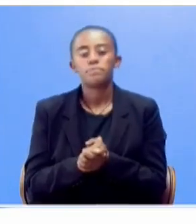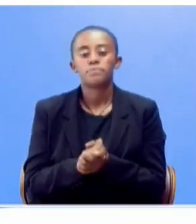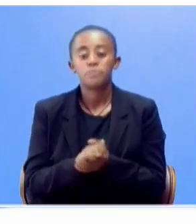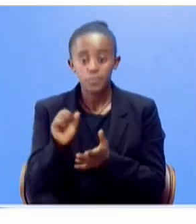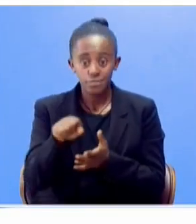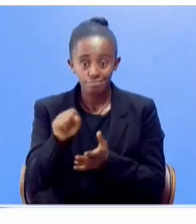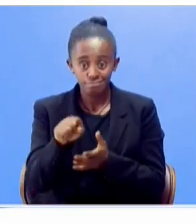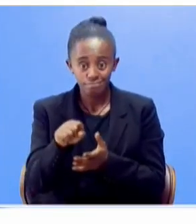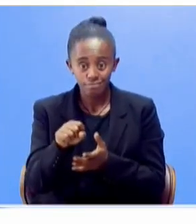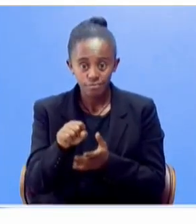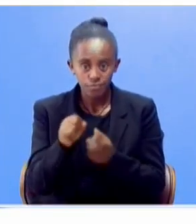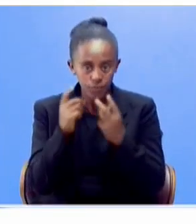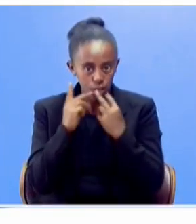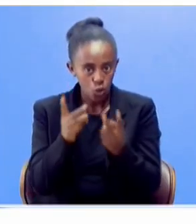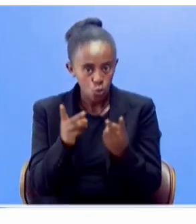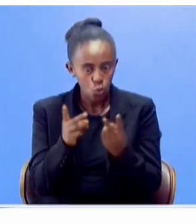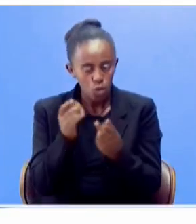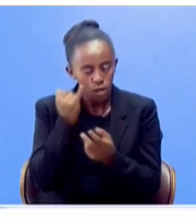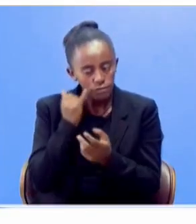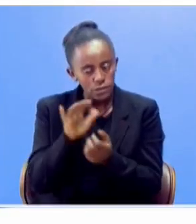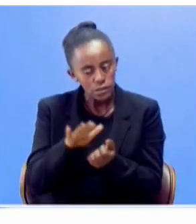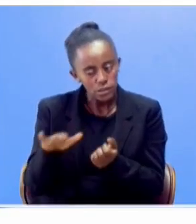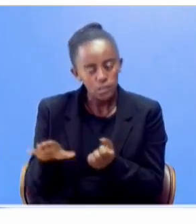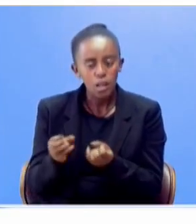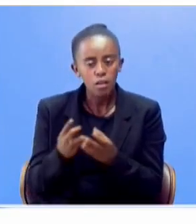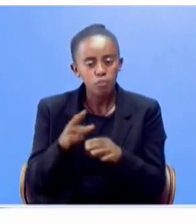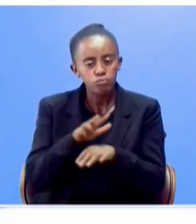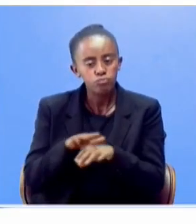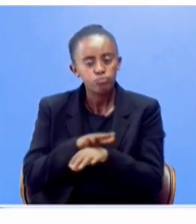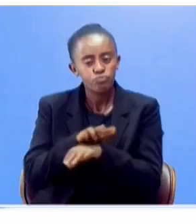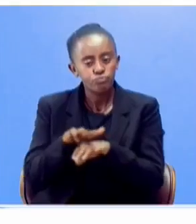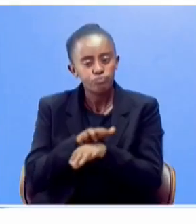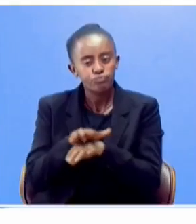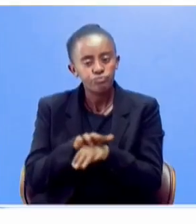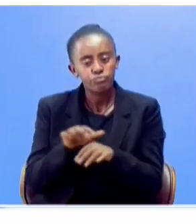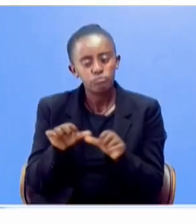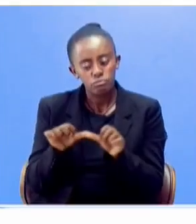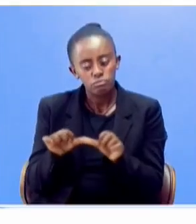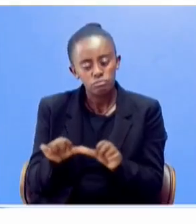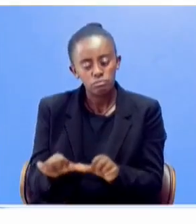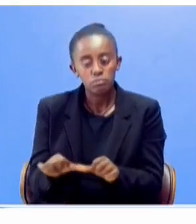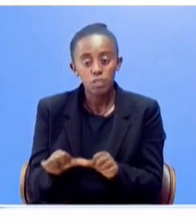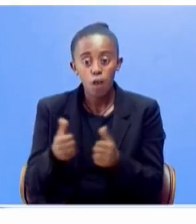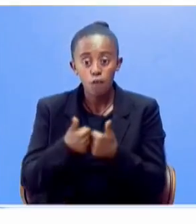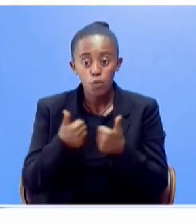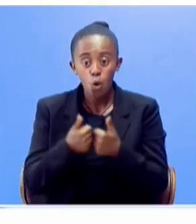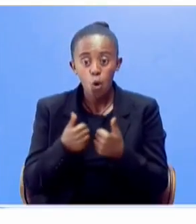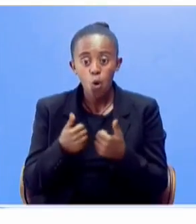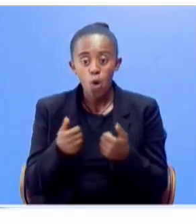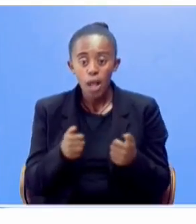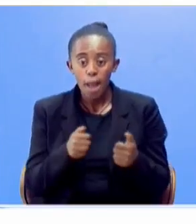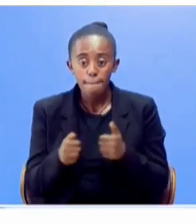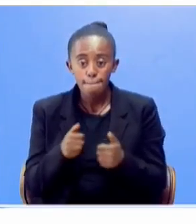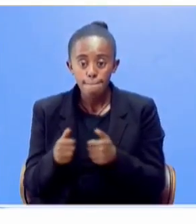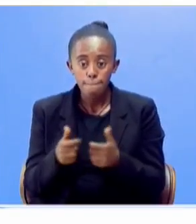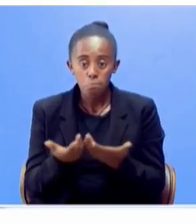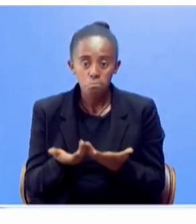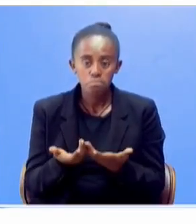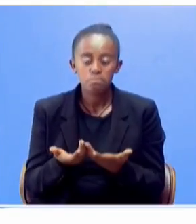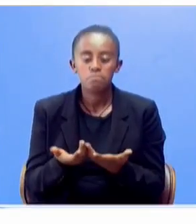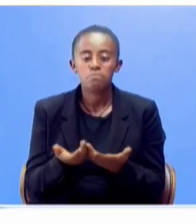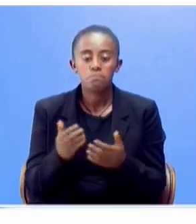yes, look, if children spend much of their time on video games, they